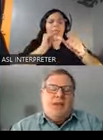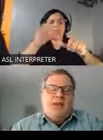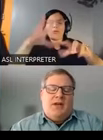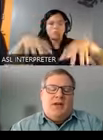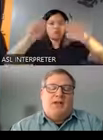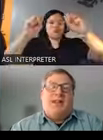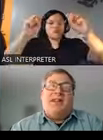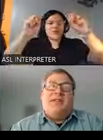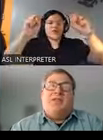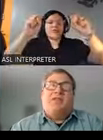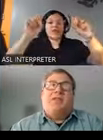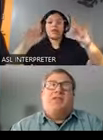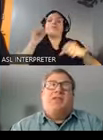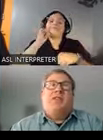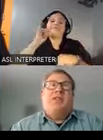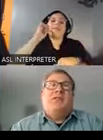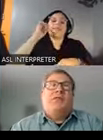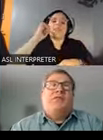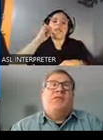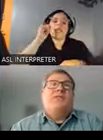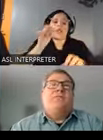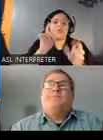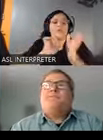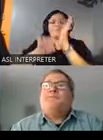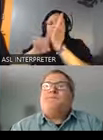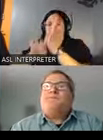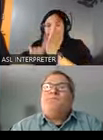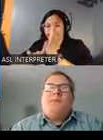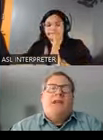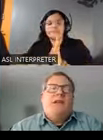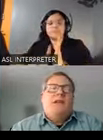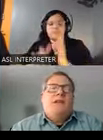of daily averages that you'll see over the course of the year.